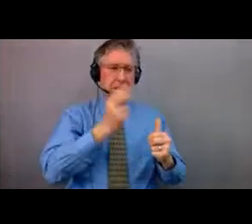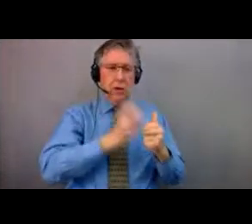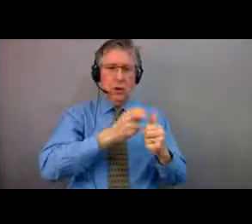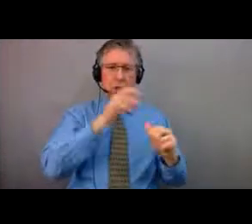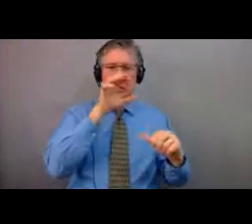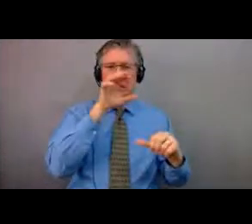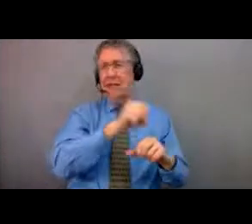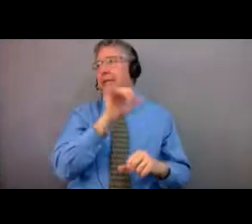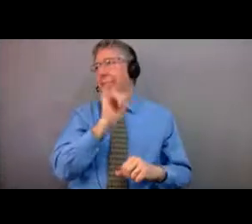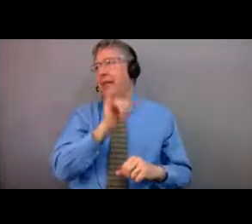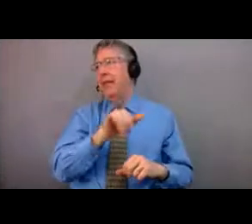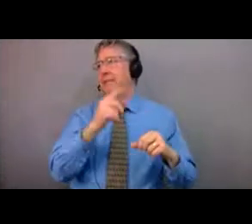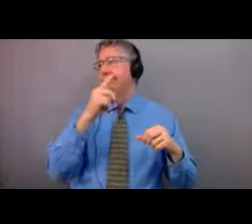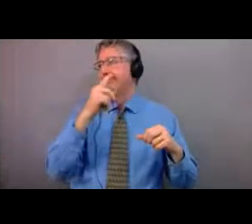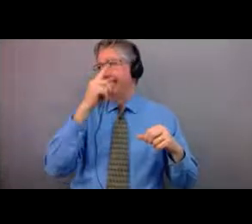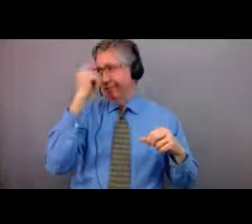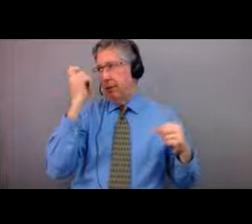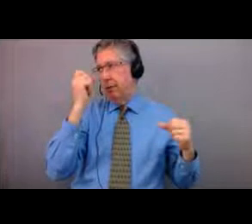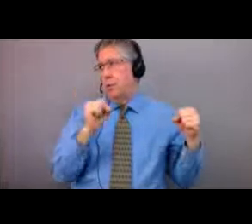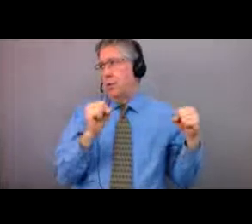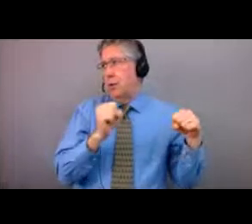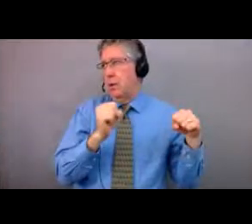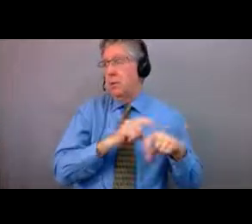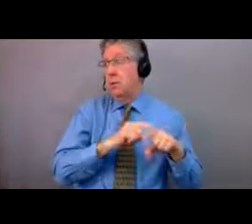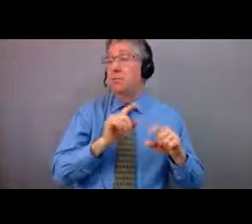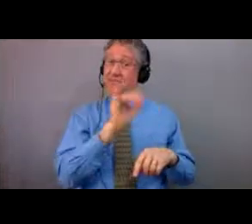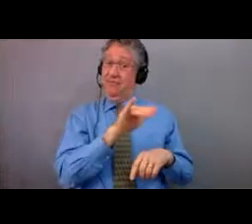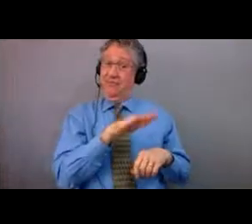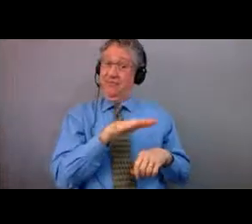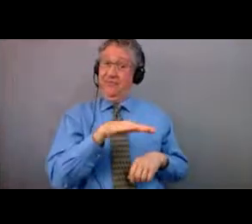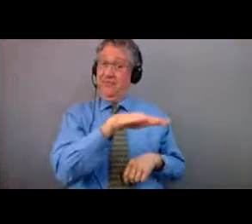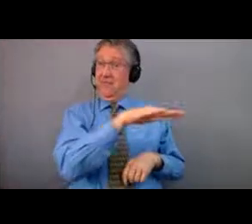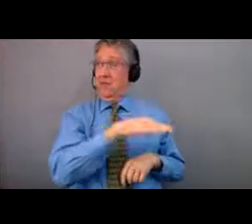time. But in the Great Lakes, there are